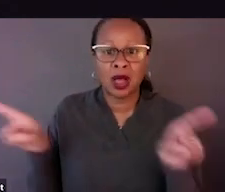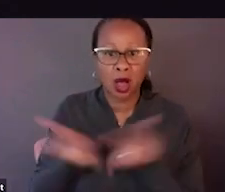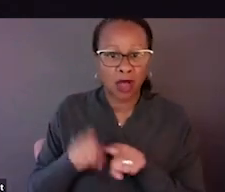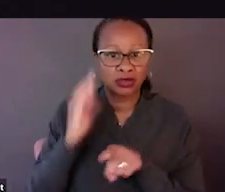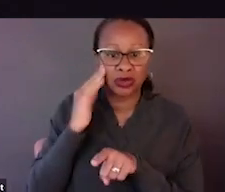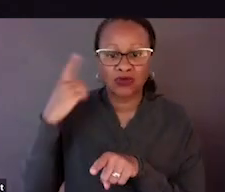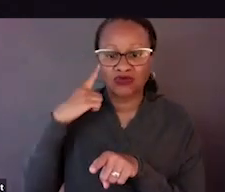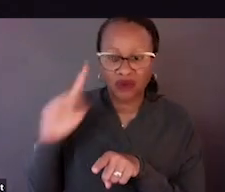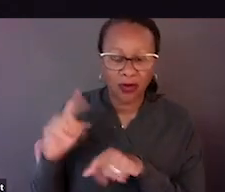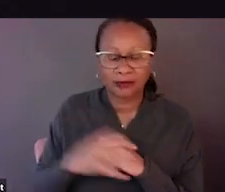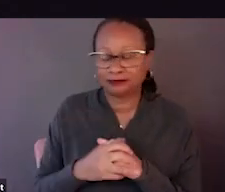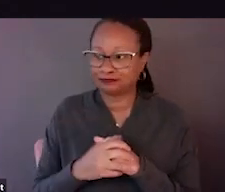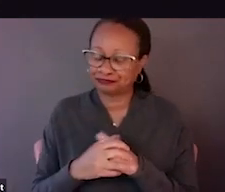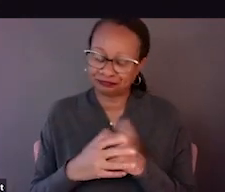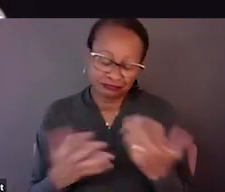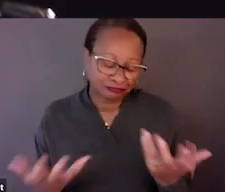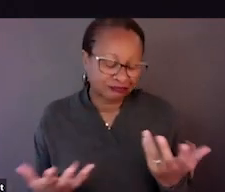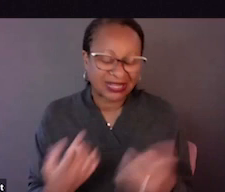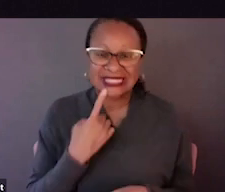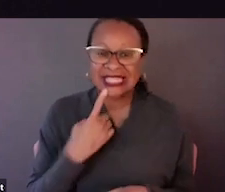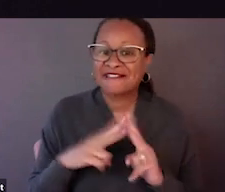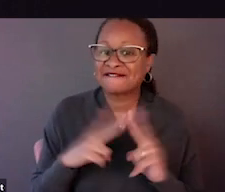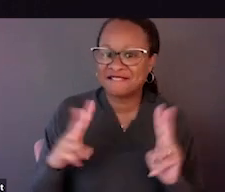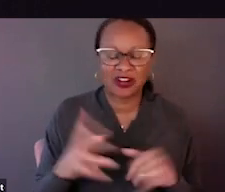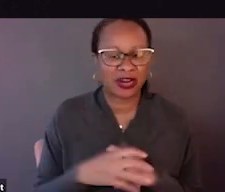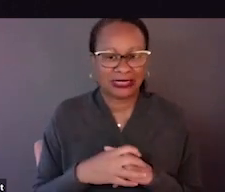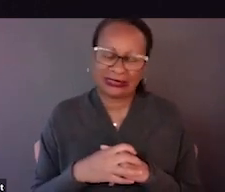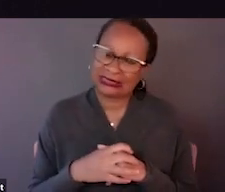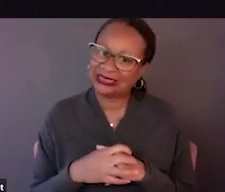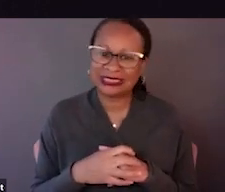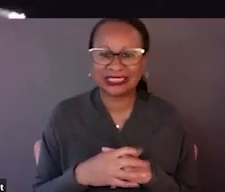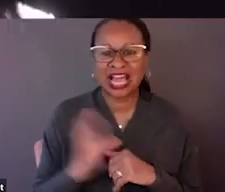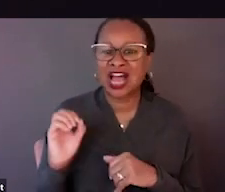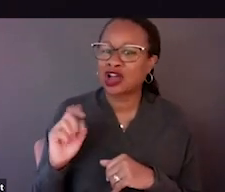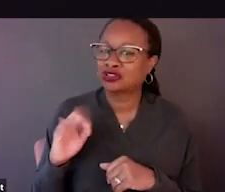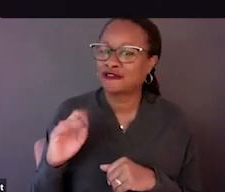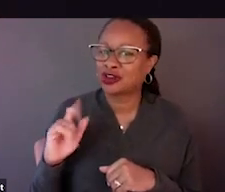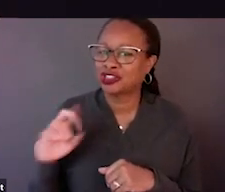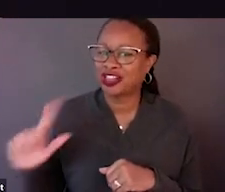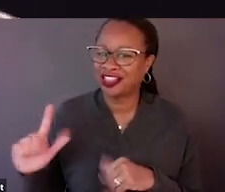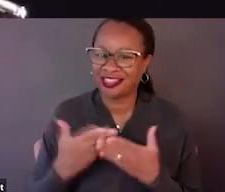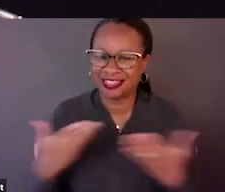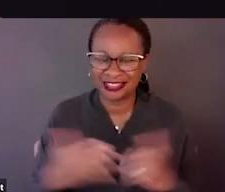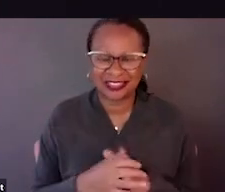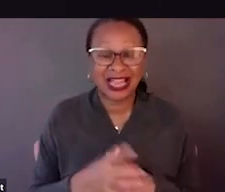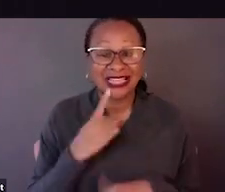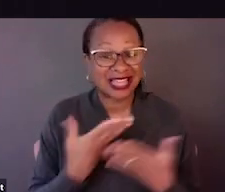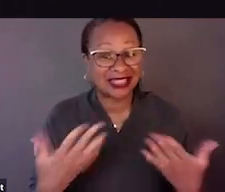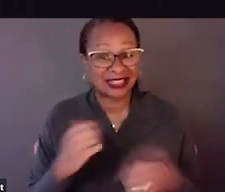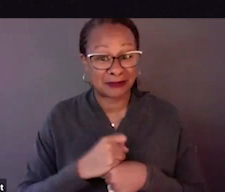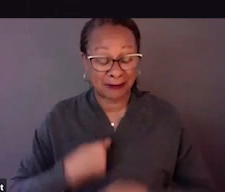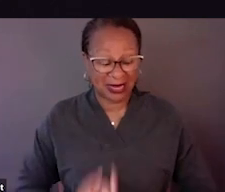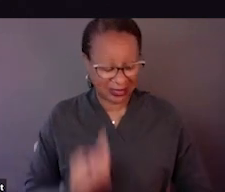know, he's known for saying very controversial things is the best way for me to say it. But when he said this, it made me